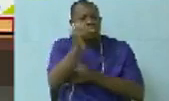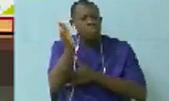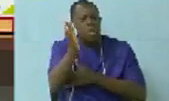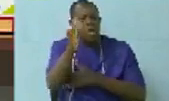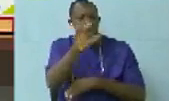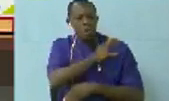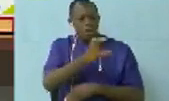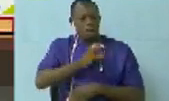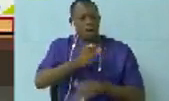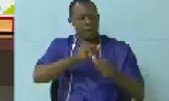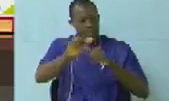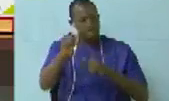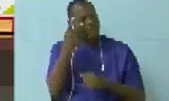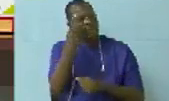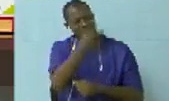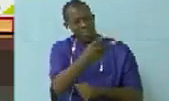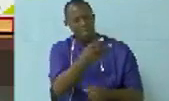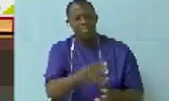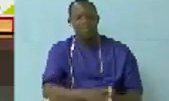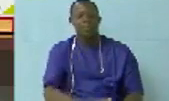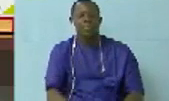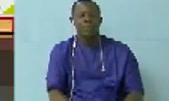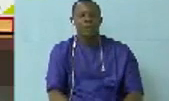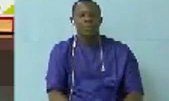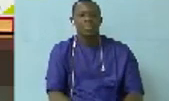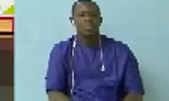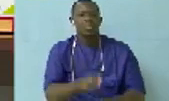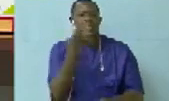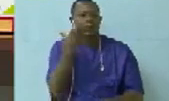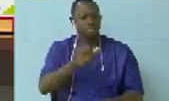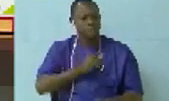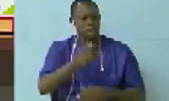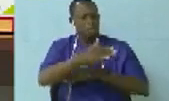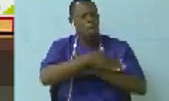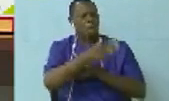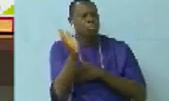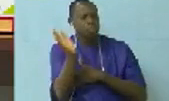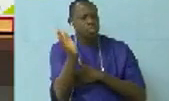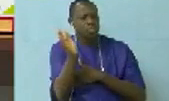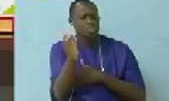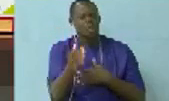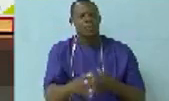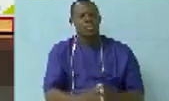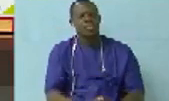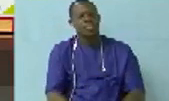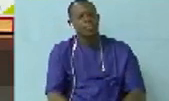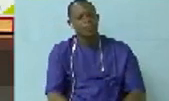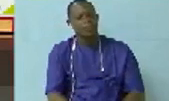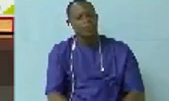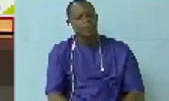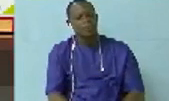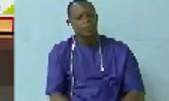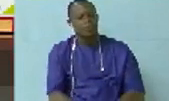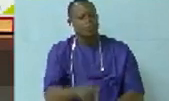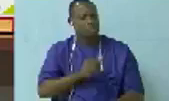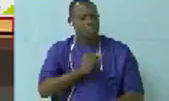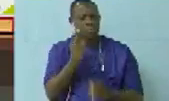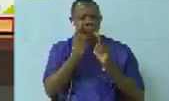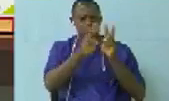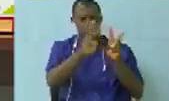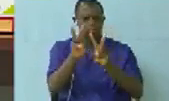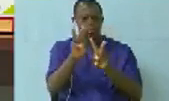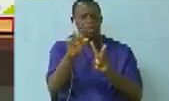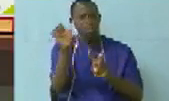fanya nata jube jumale be korda dato. When I opened the gate, Luna korda daele. I saw some soldiers. No